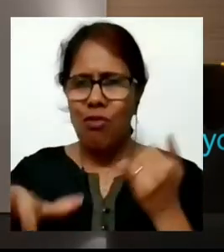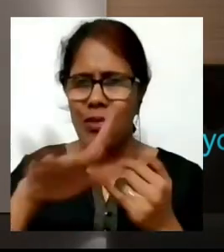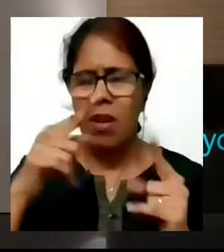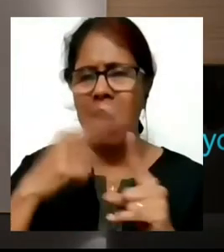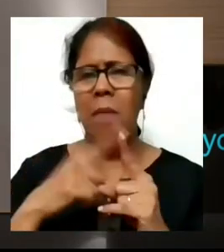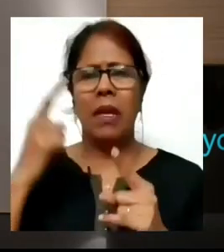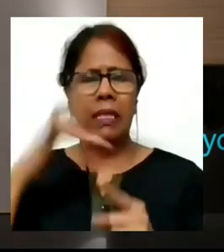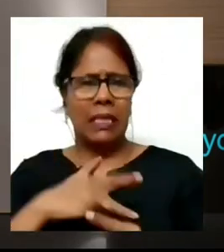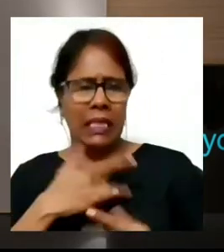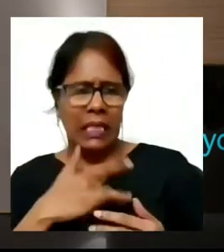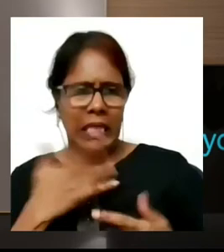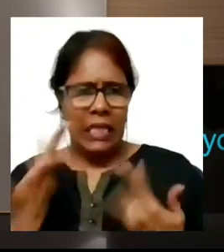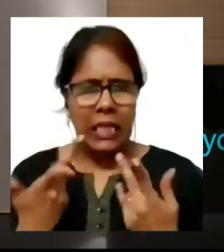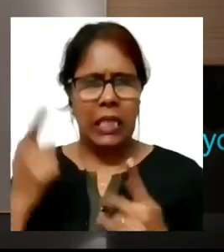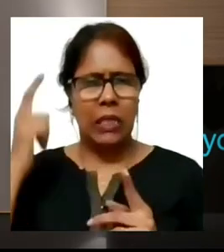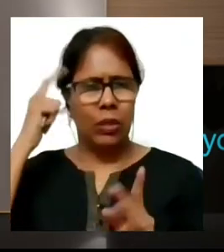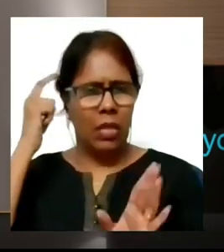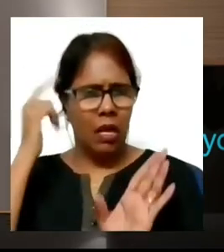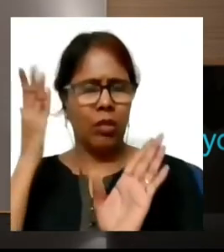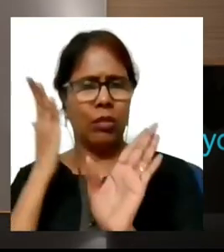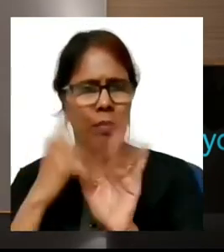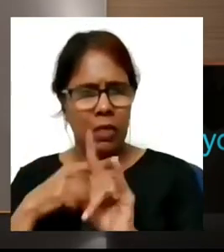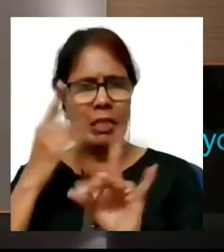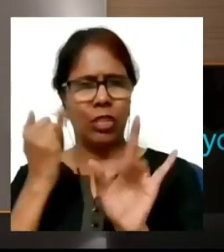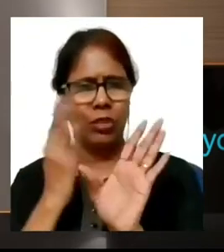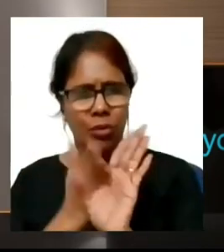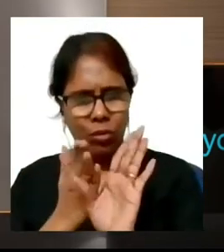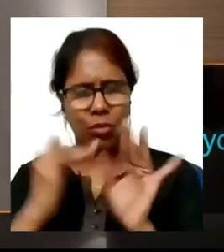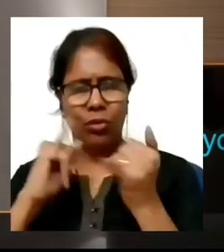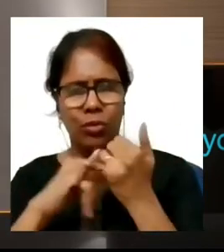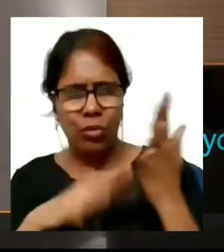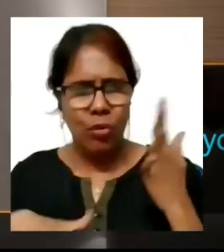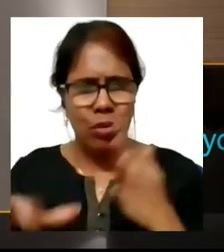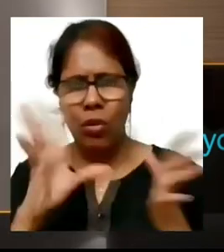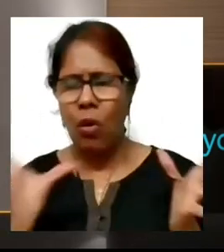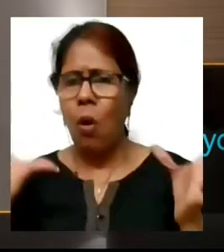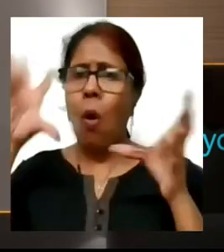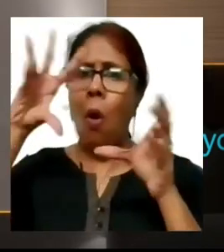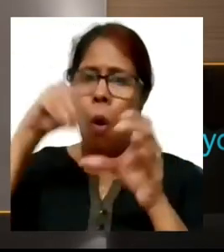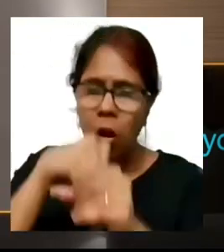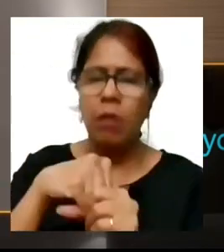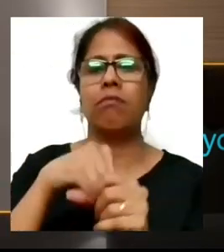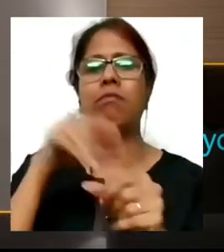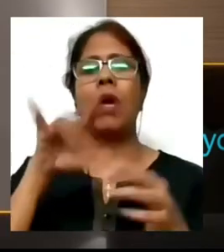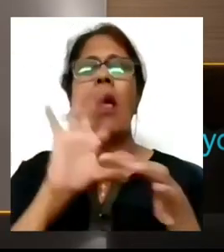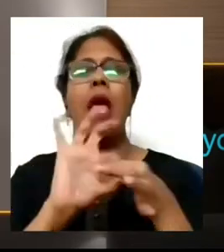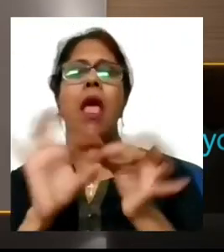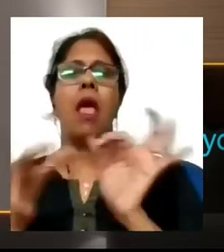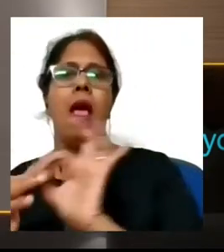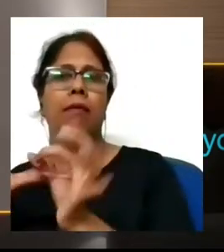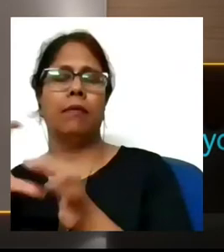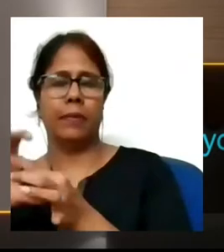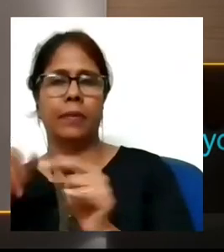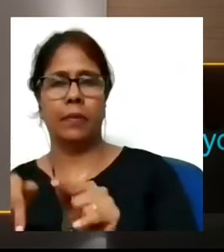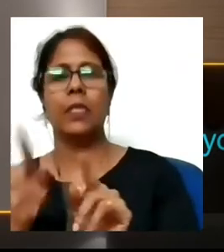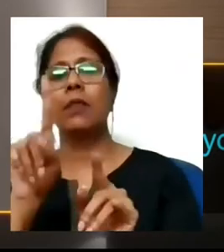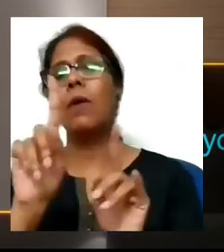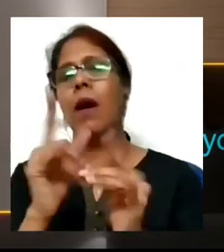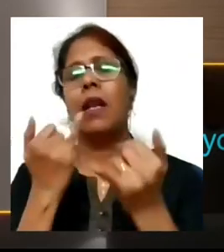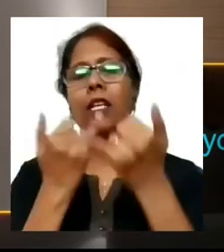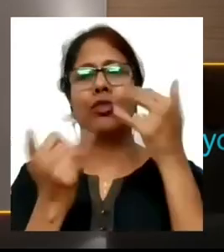emotional, the psychosocial self. Now, I'm going to tell you a story. This is a story of